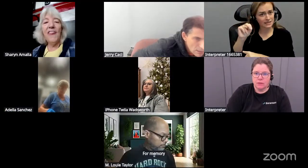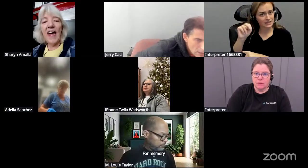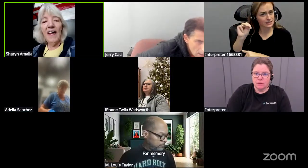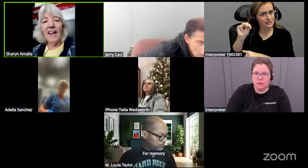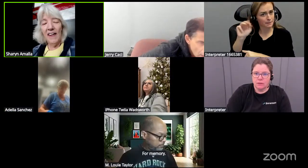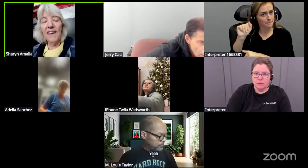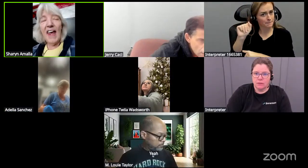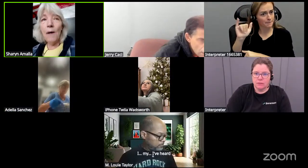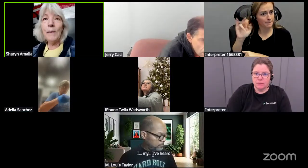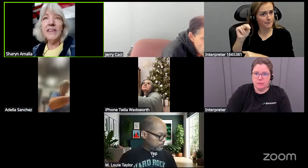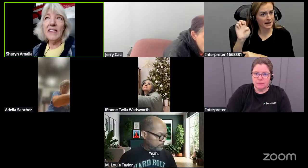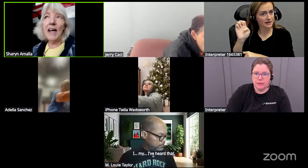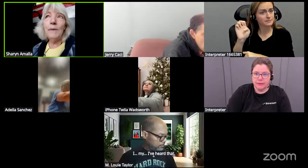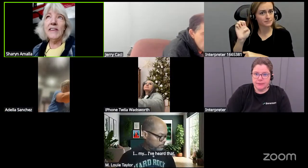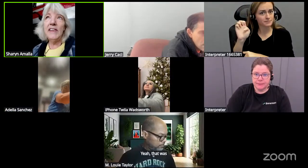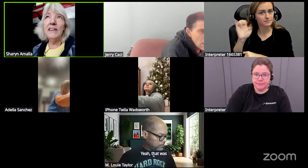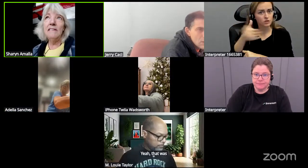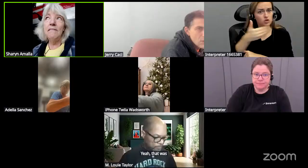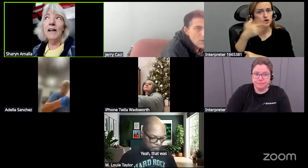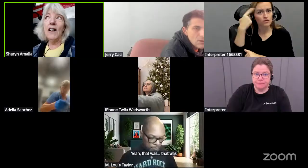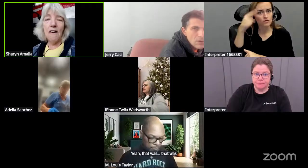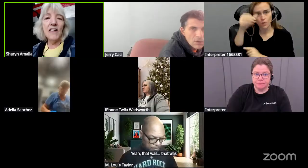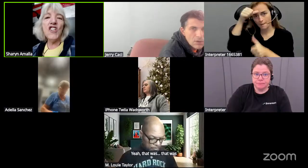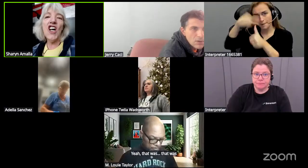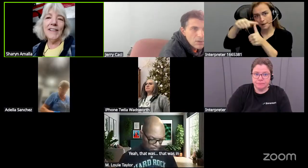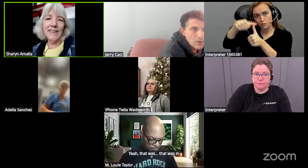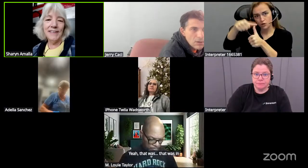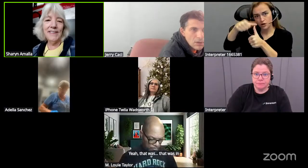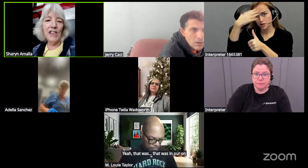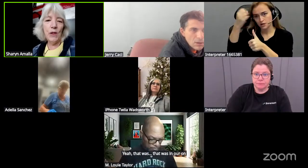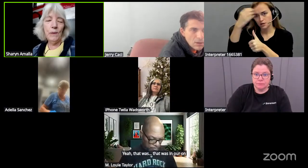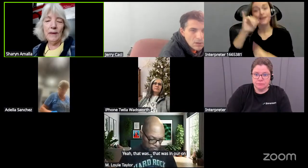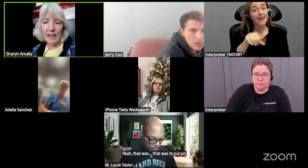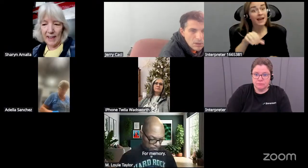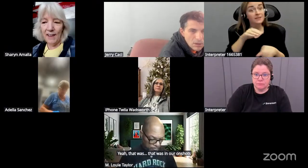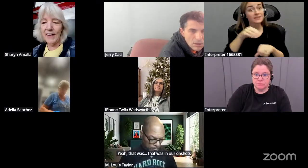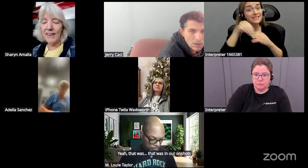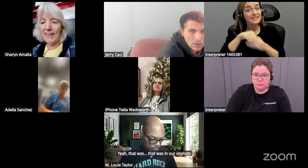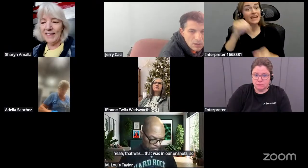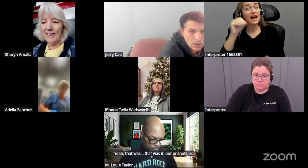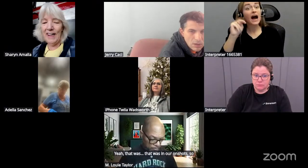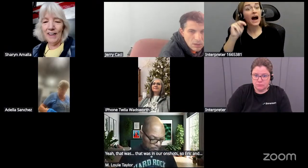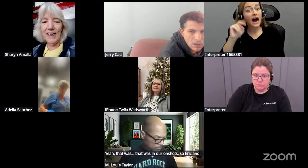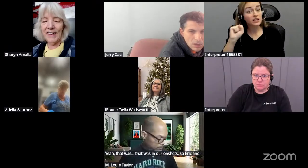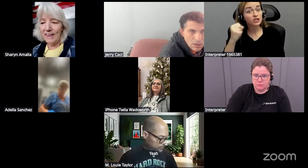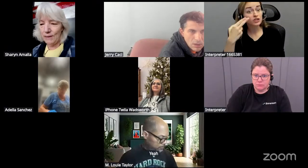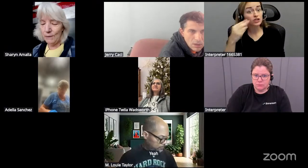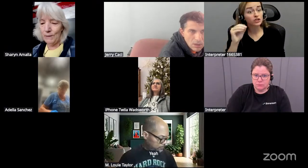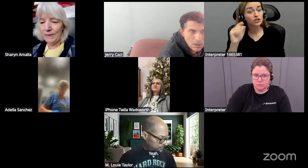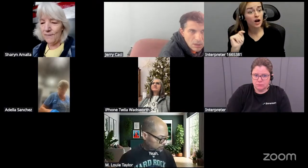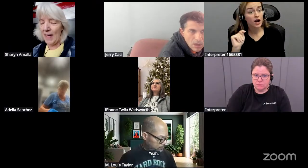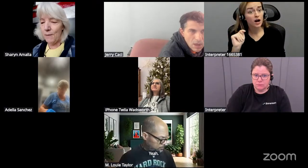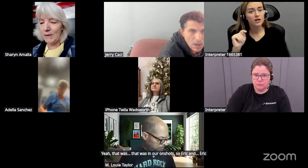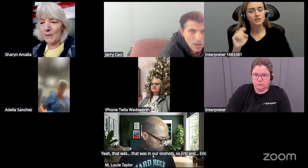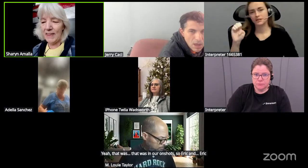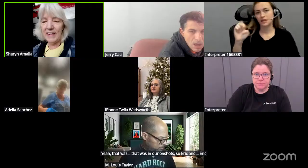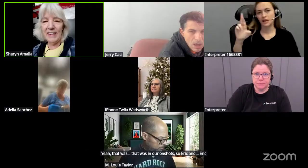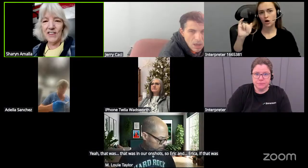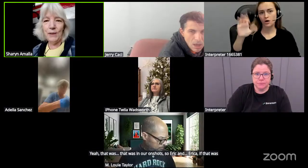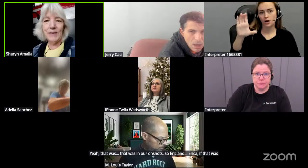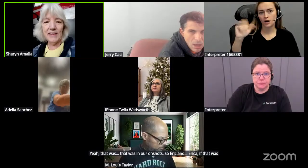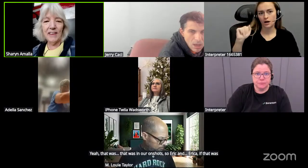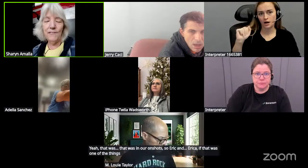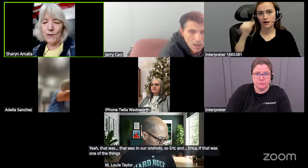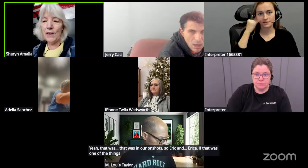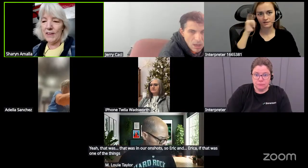Yeah, that. that was in our on shots. So Yeah. Erica, if that Oh was one my of the things goodness.